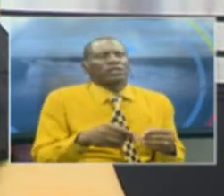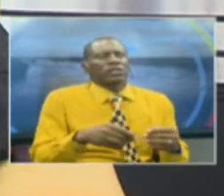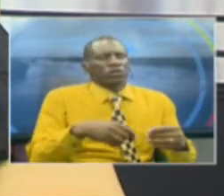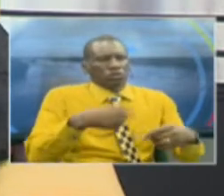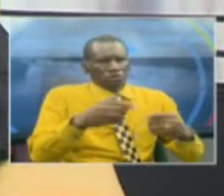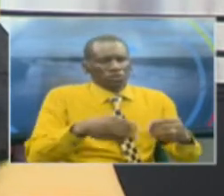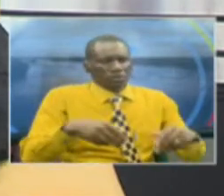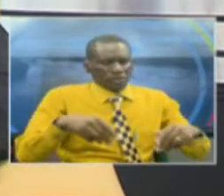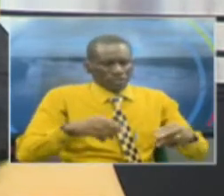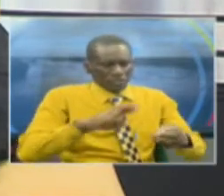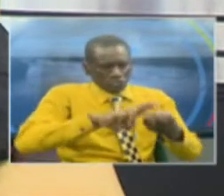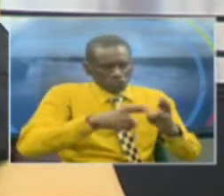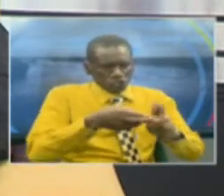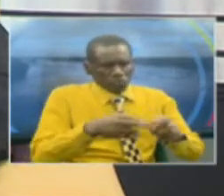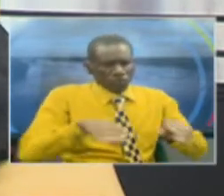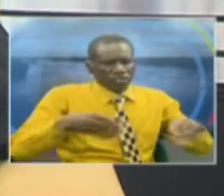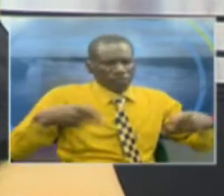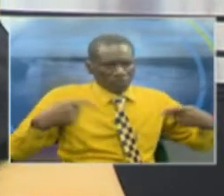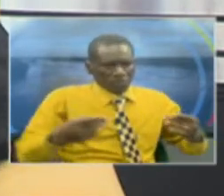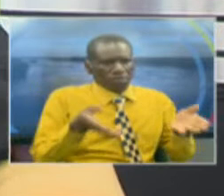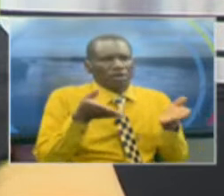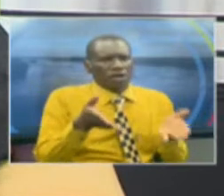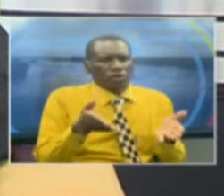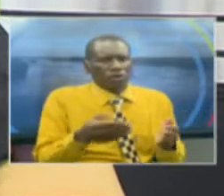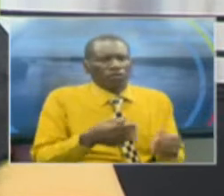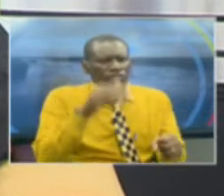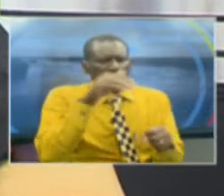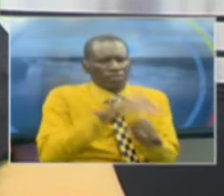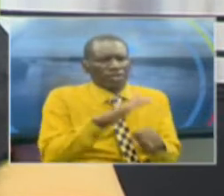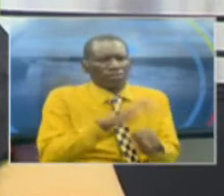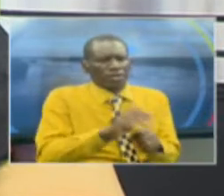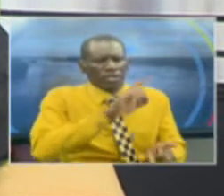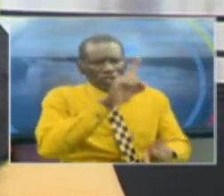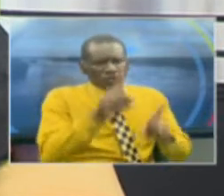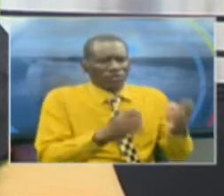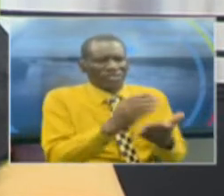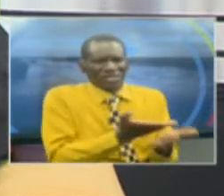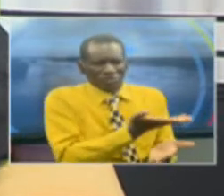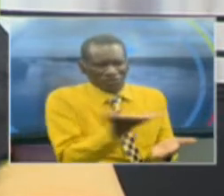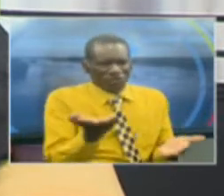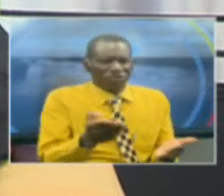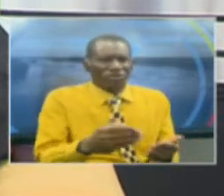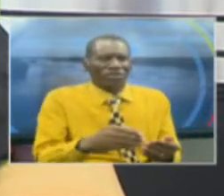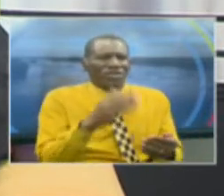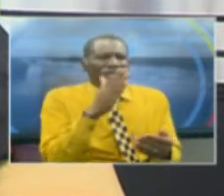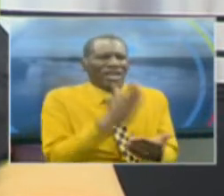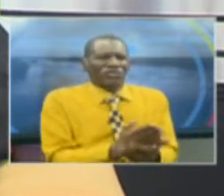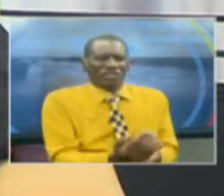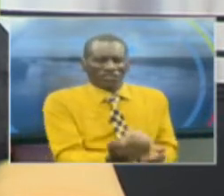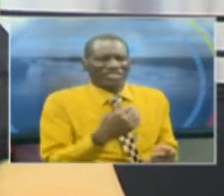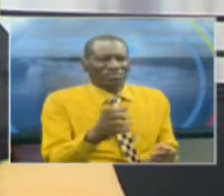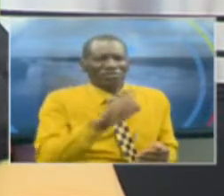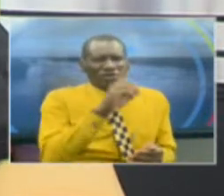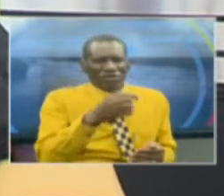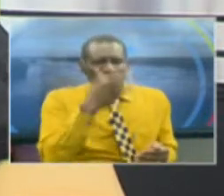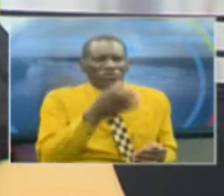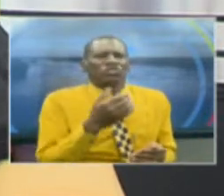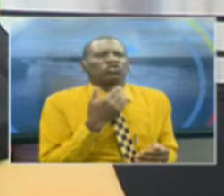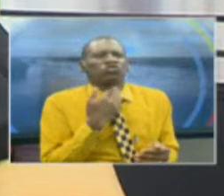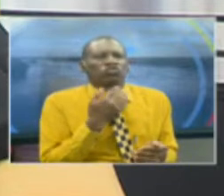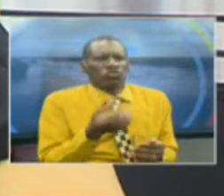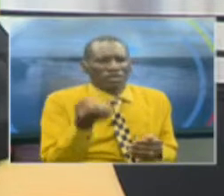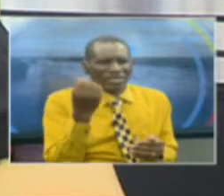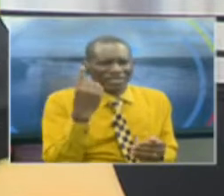amongst persons with disability. And there are so many questions. Some of you have literally DM'd me because you want to